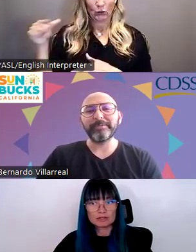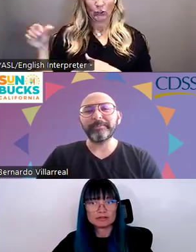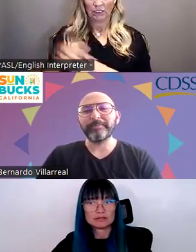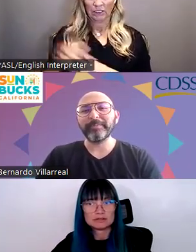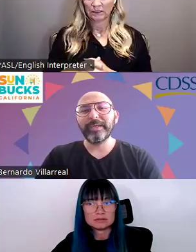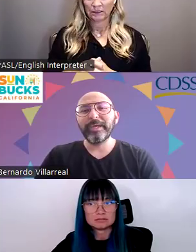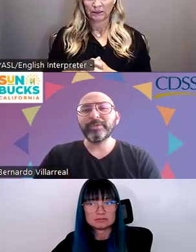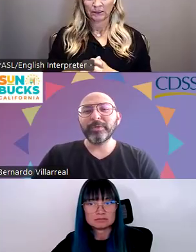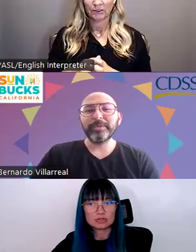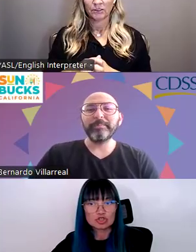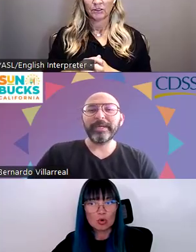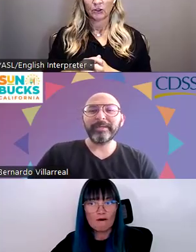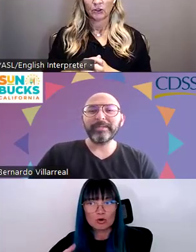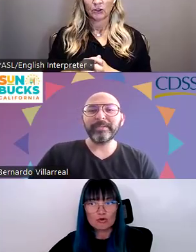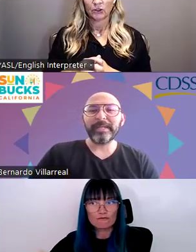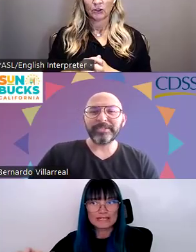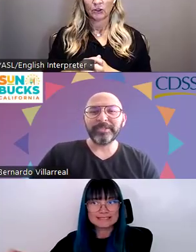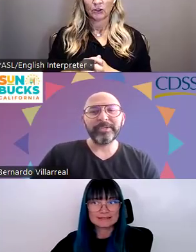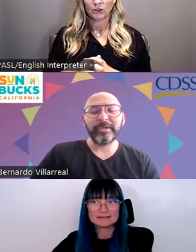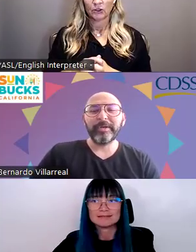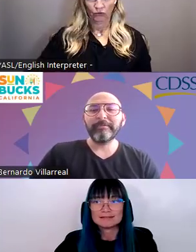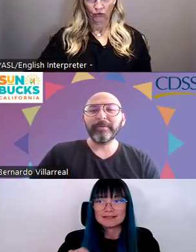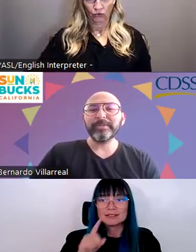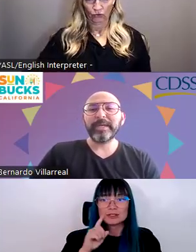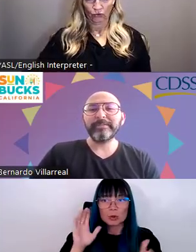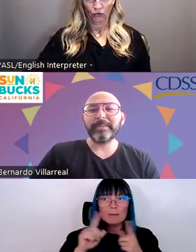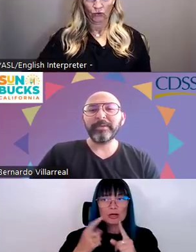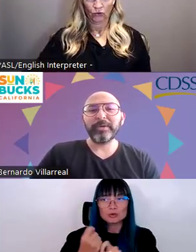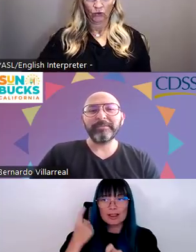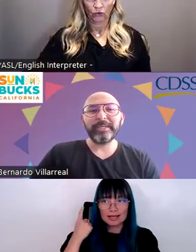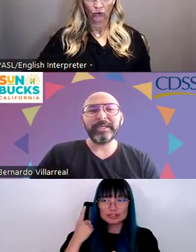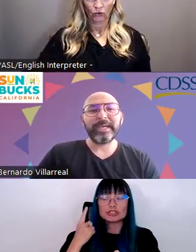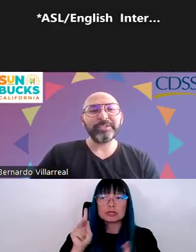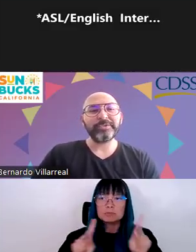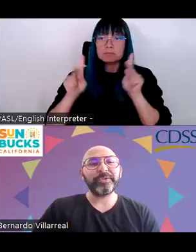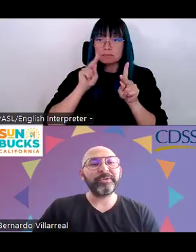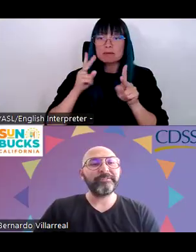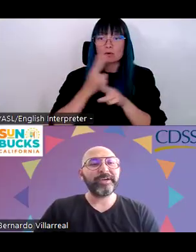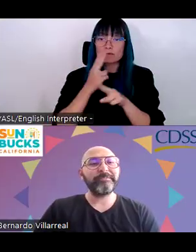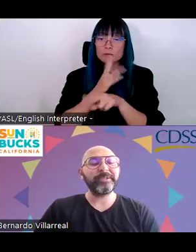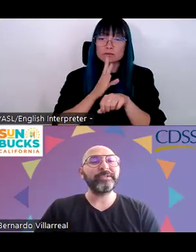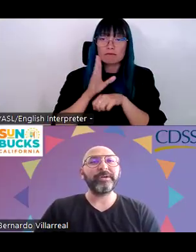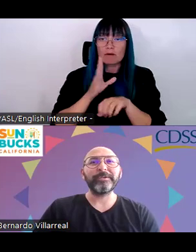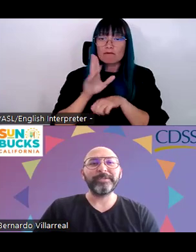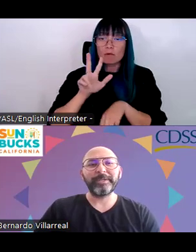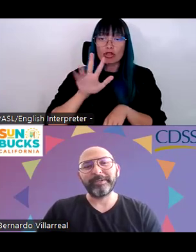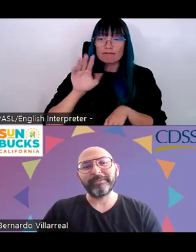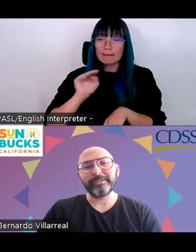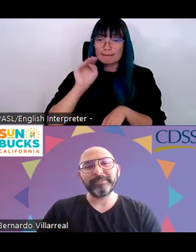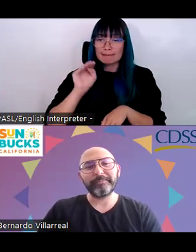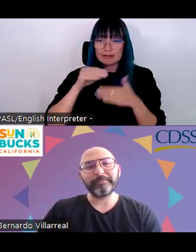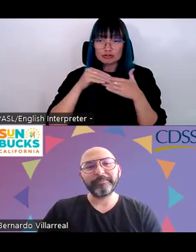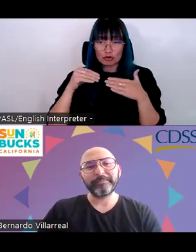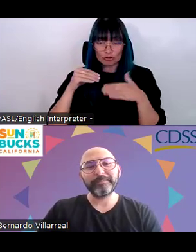million. So compared to last year, folks have spent roughly an extra $35 million